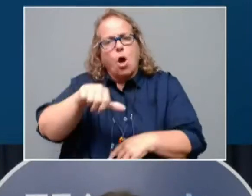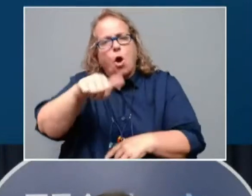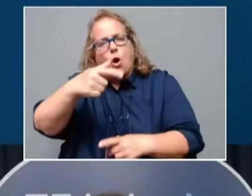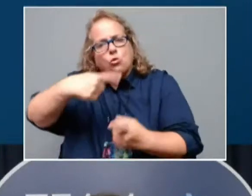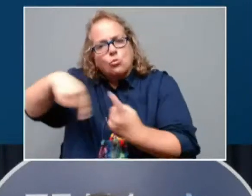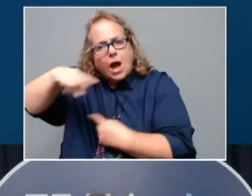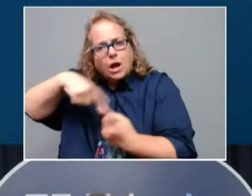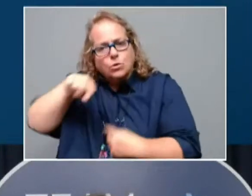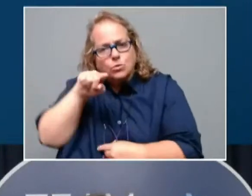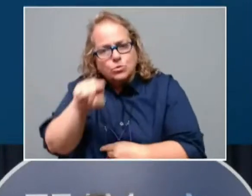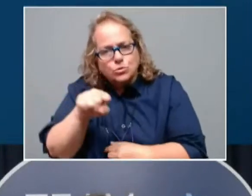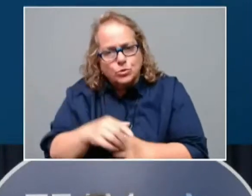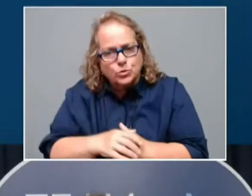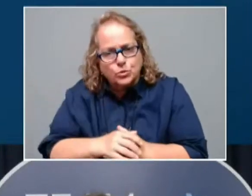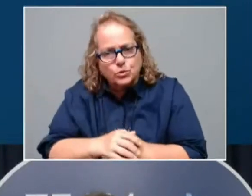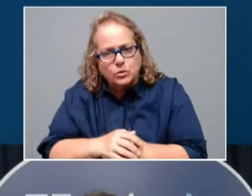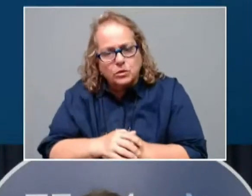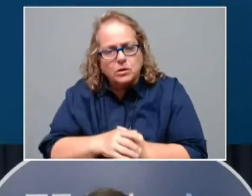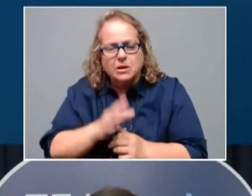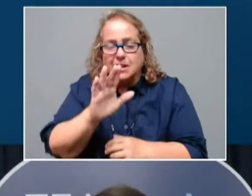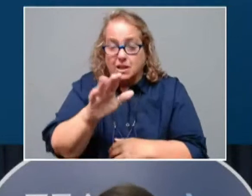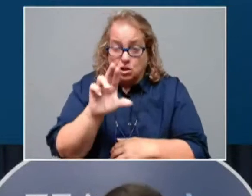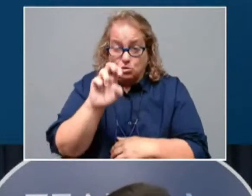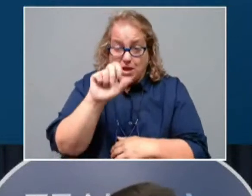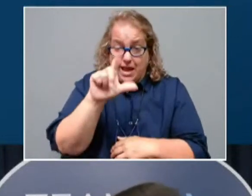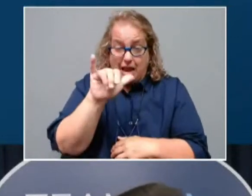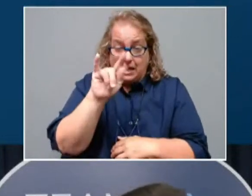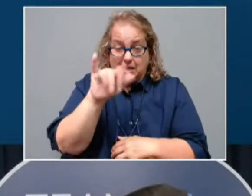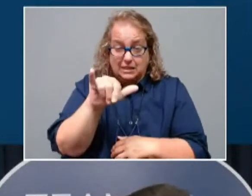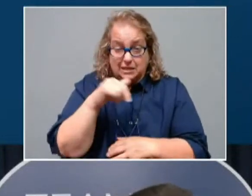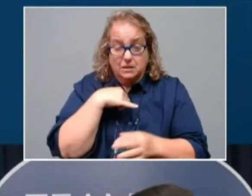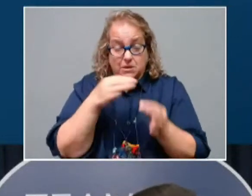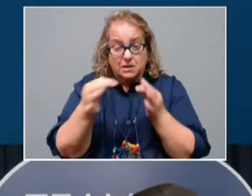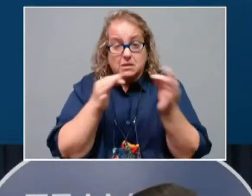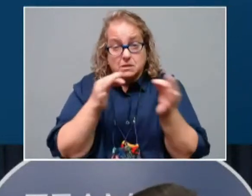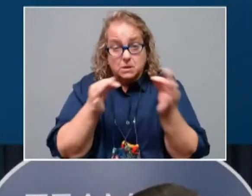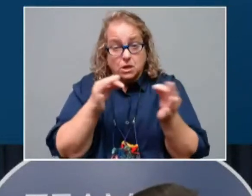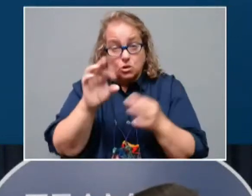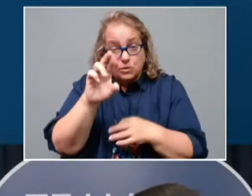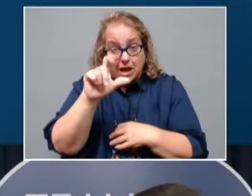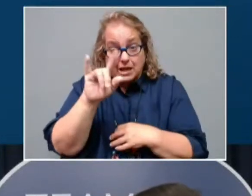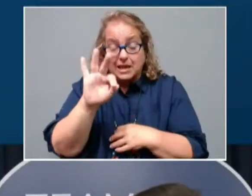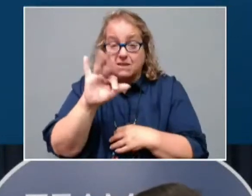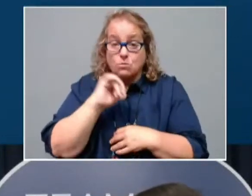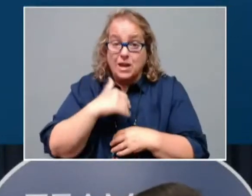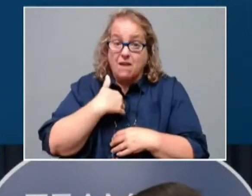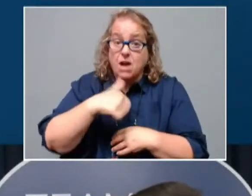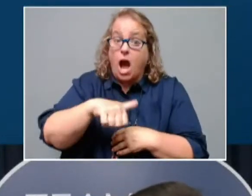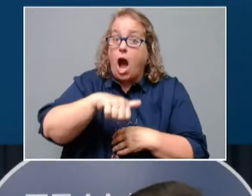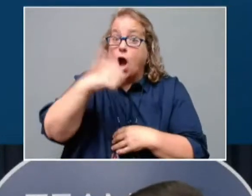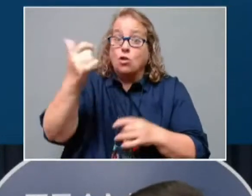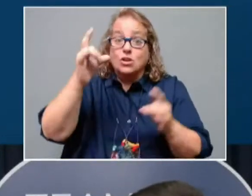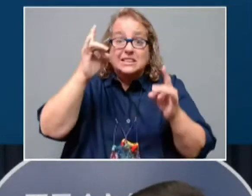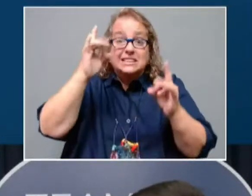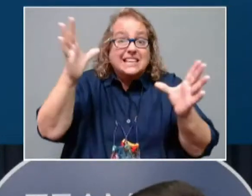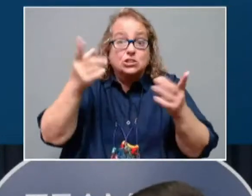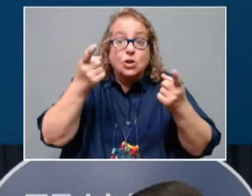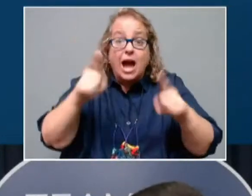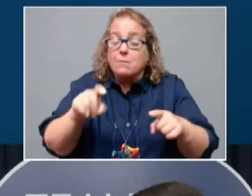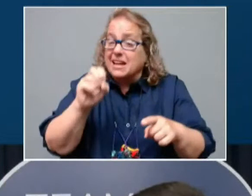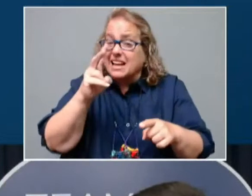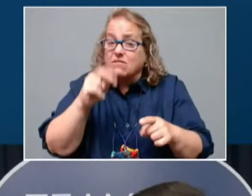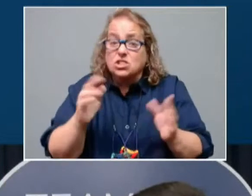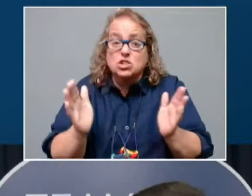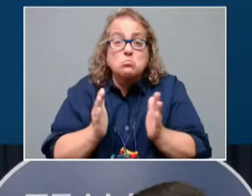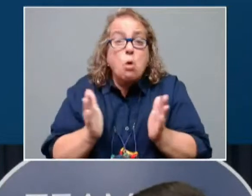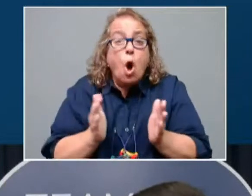Let me just point out a little bit of reality here. If we had another disaster happen now, even a small one,